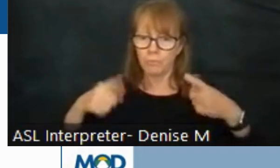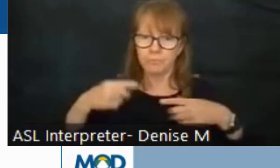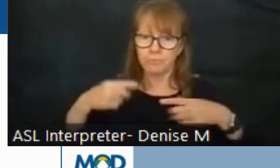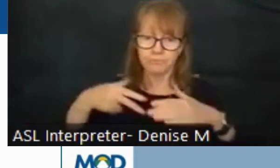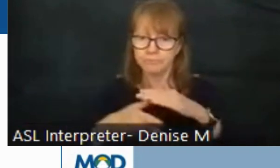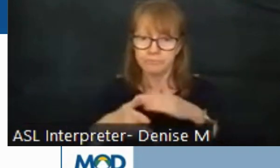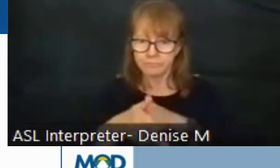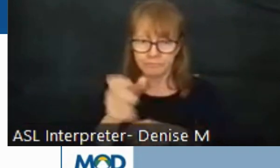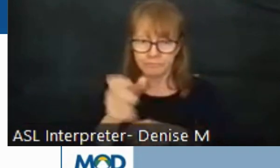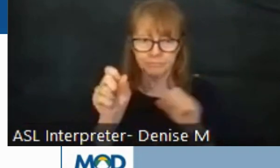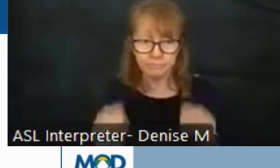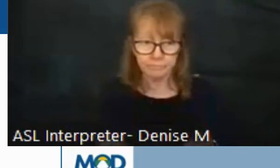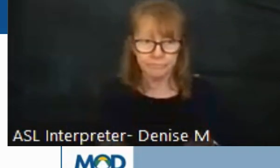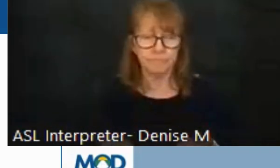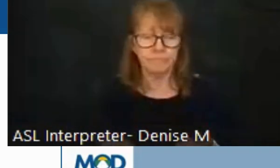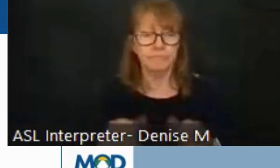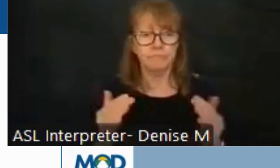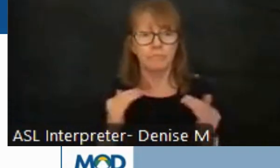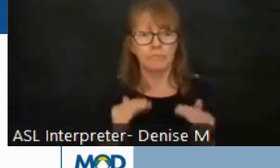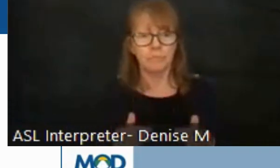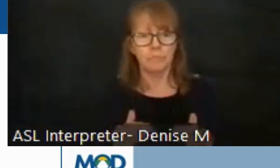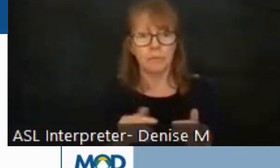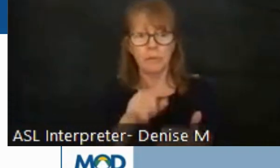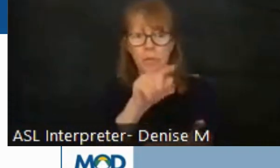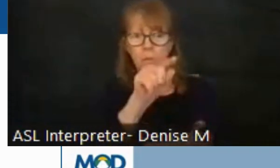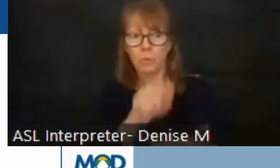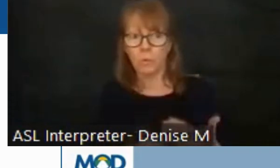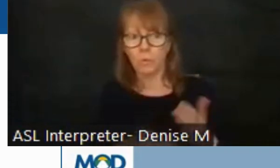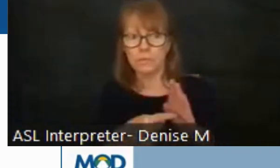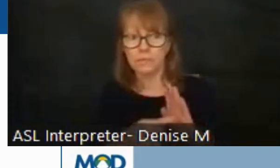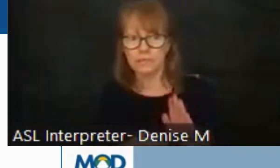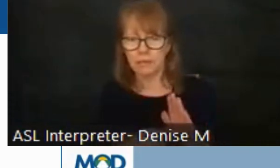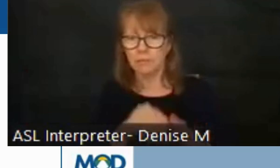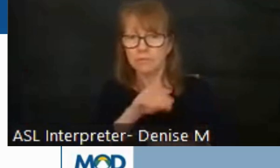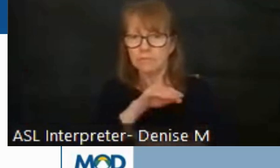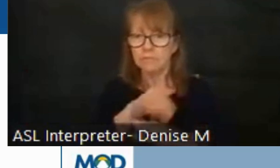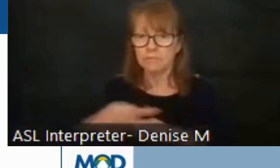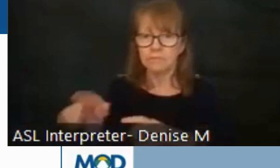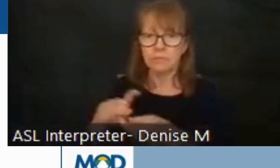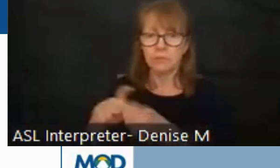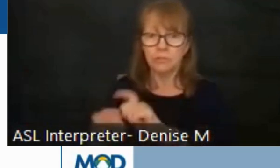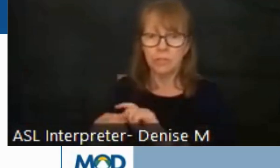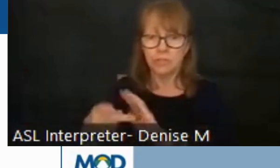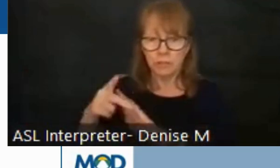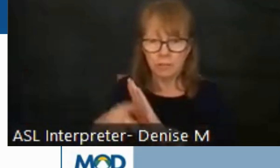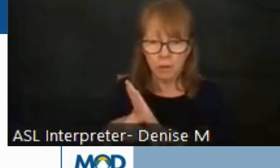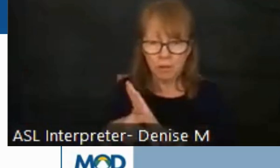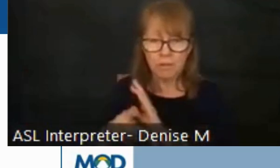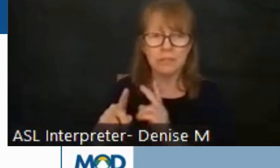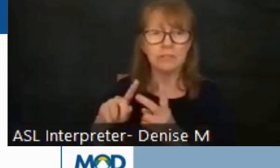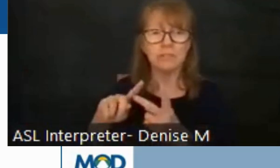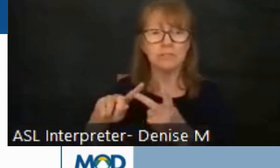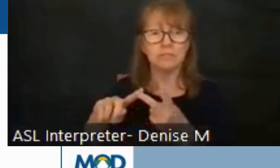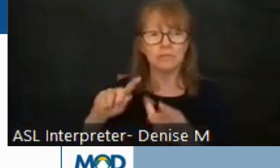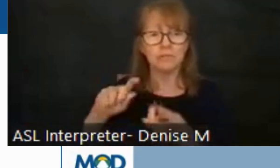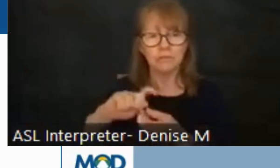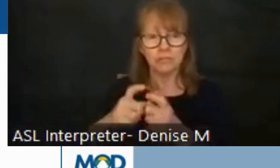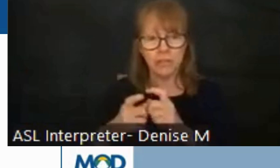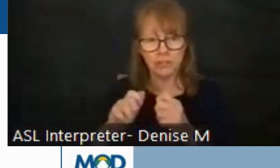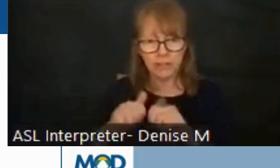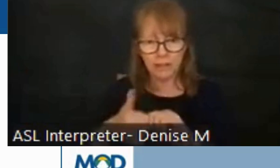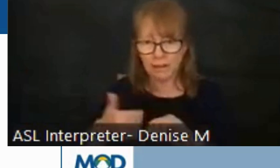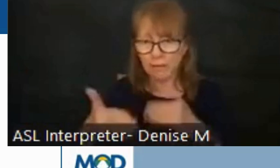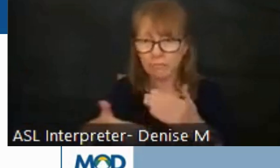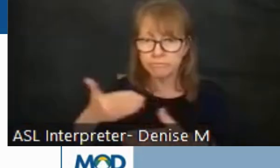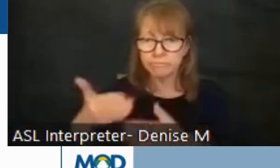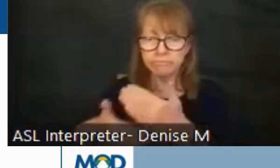RA examples that we have here are about changing policies or changing the way that things are done. So we have an